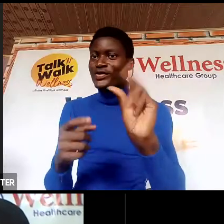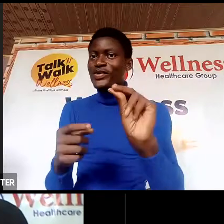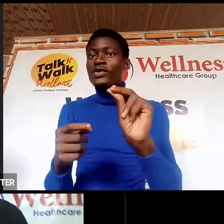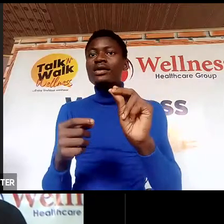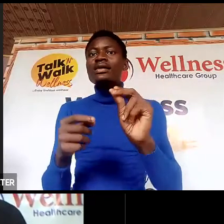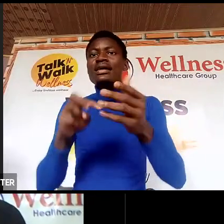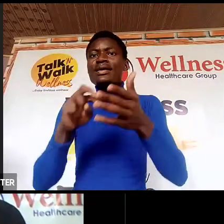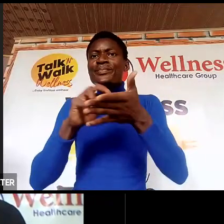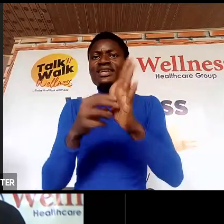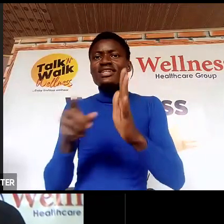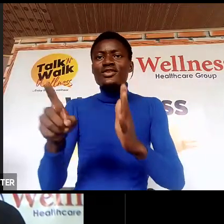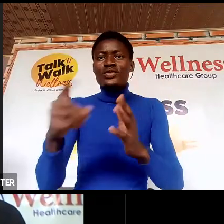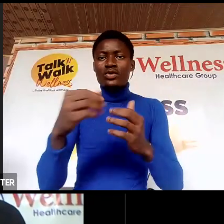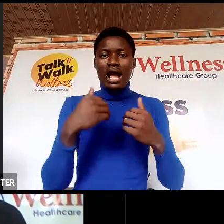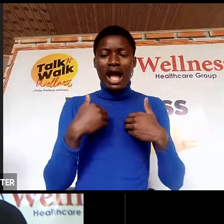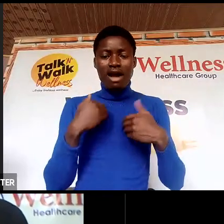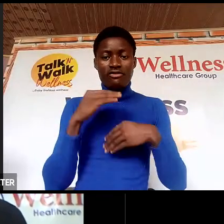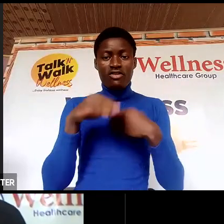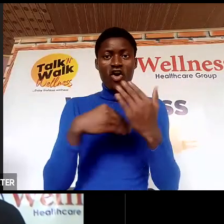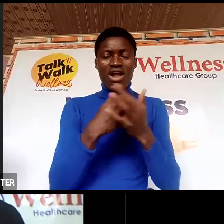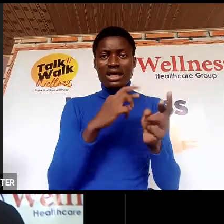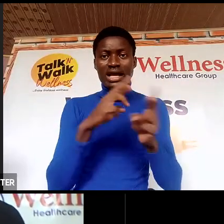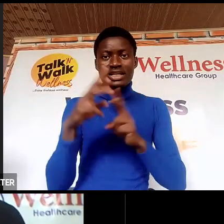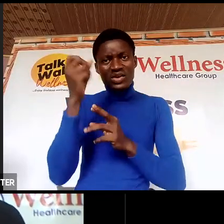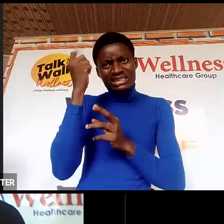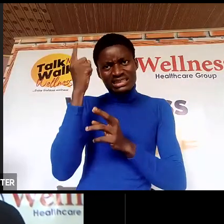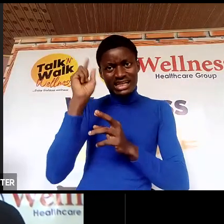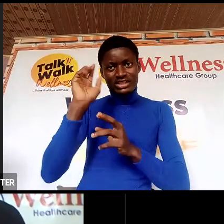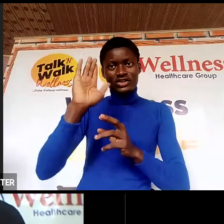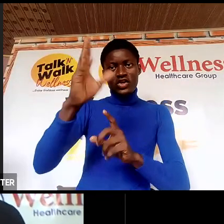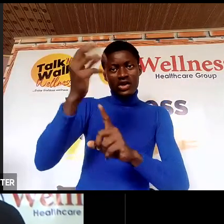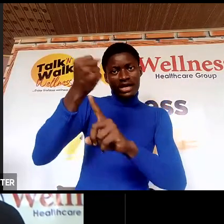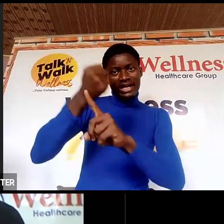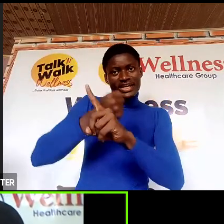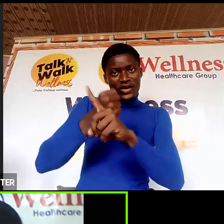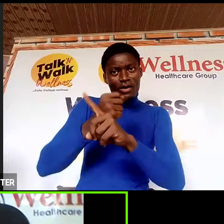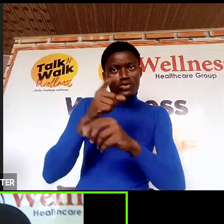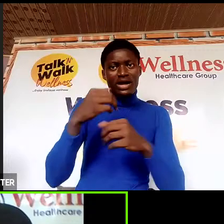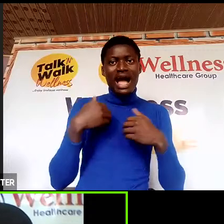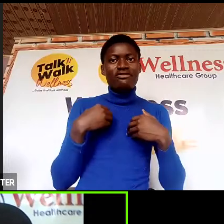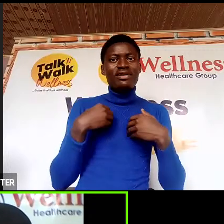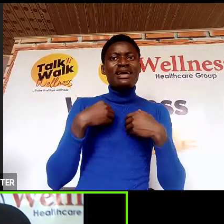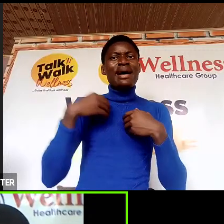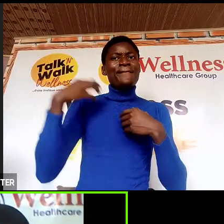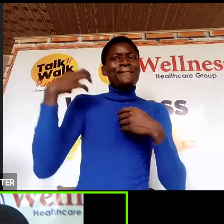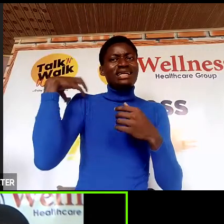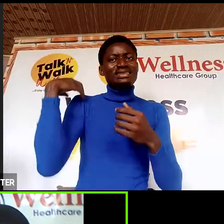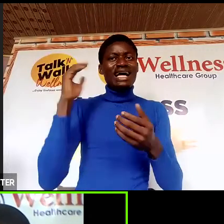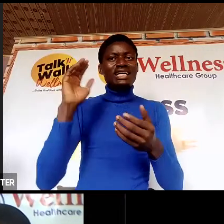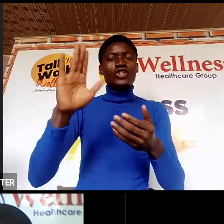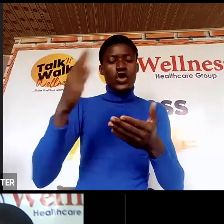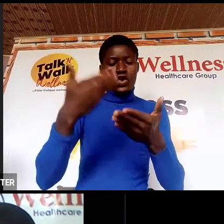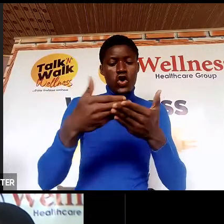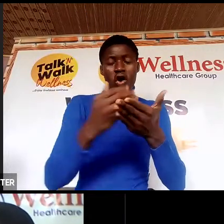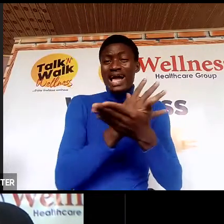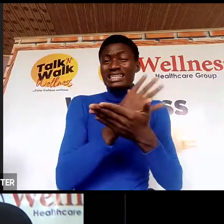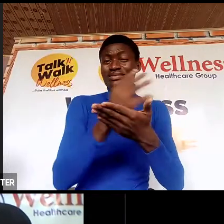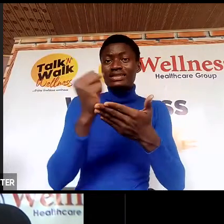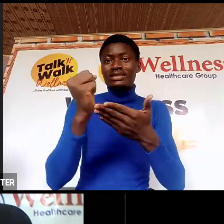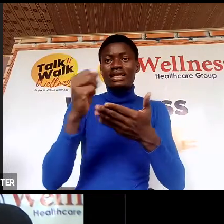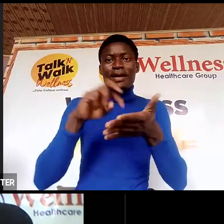mastered your income, you have mastered your expenses, and you are now on the driver's seat. So rather than running helter